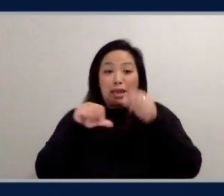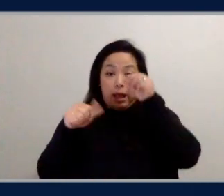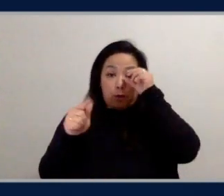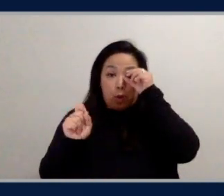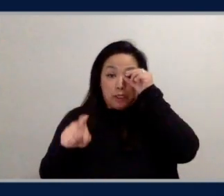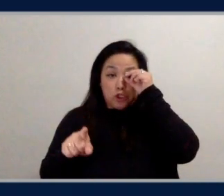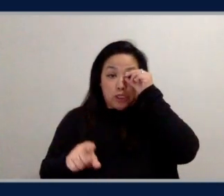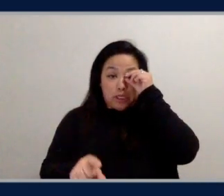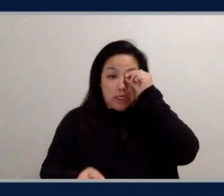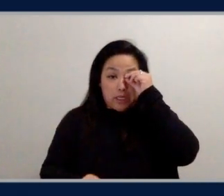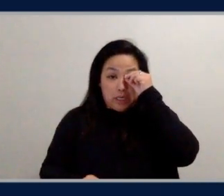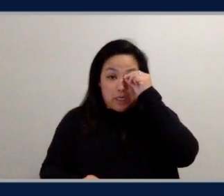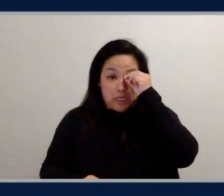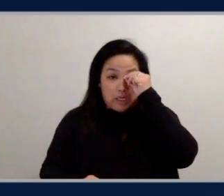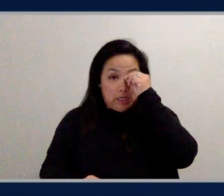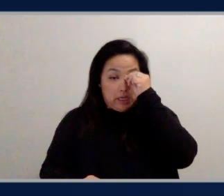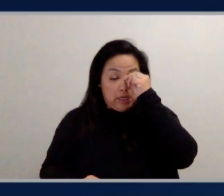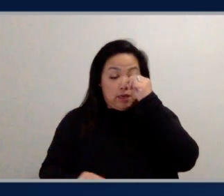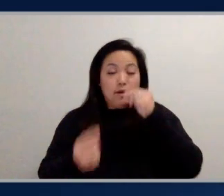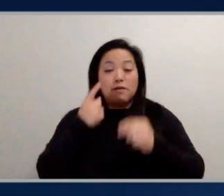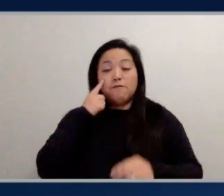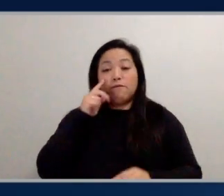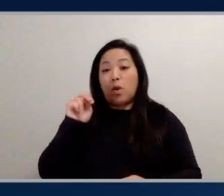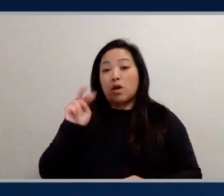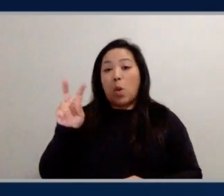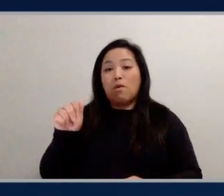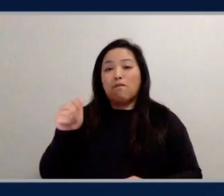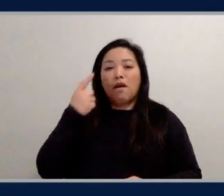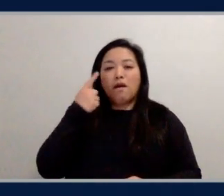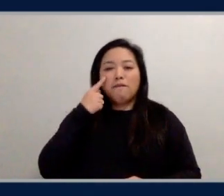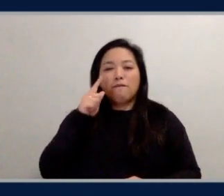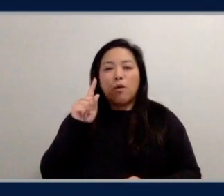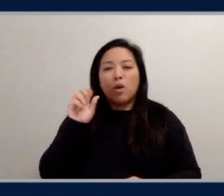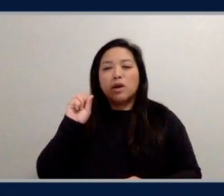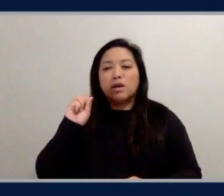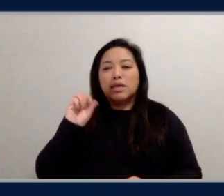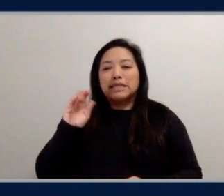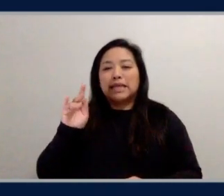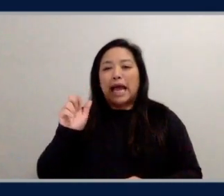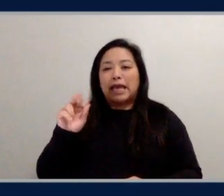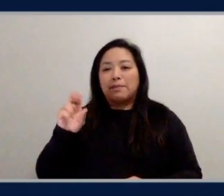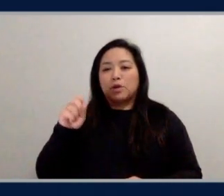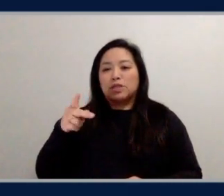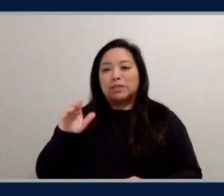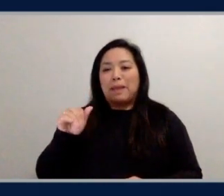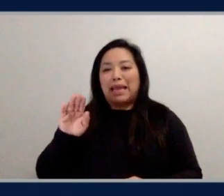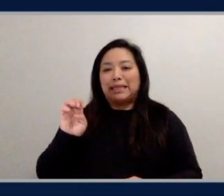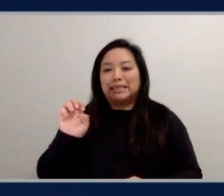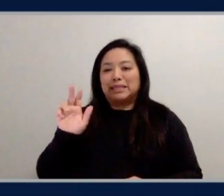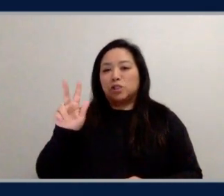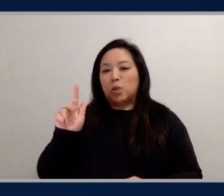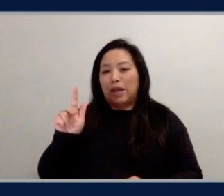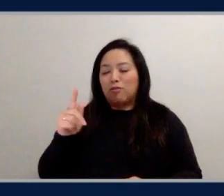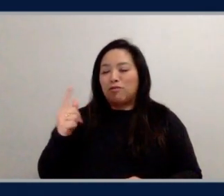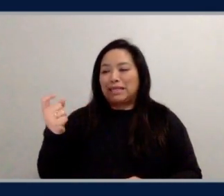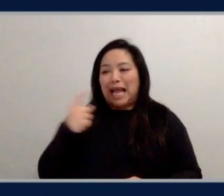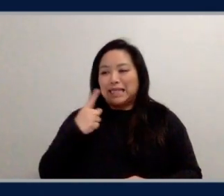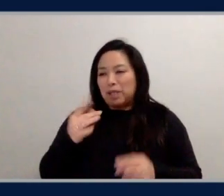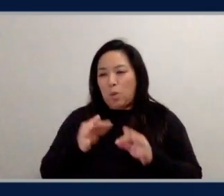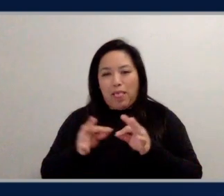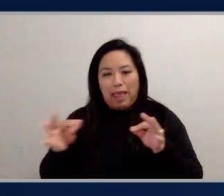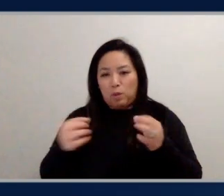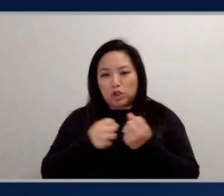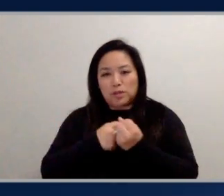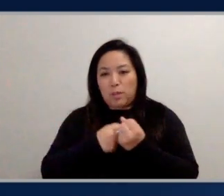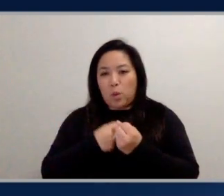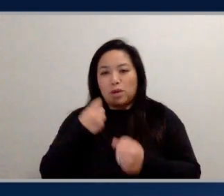excitement there with Nova. So Cyber Sage 23 is asking around what languages are supported in Amazon Nova? And